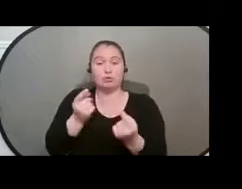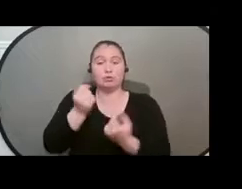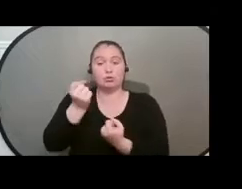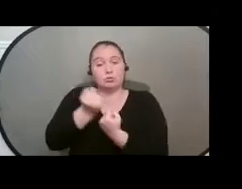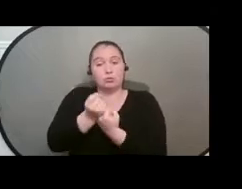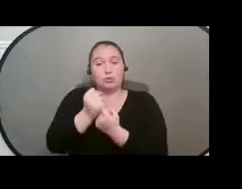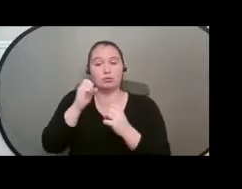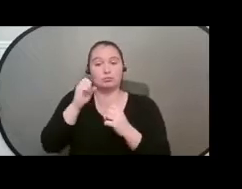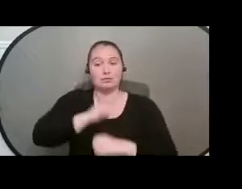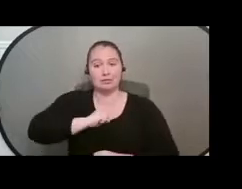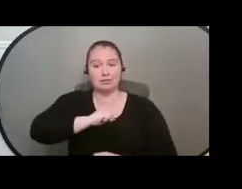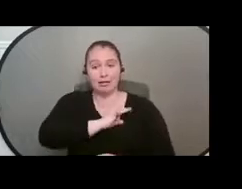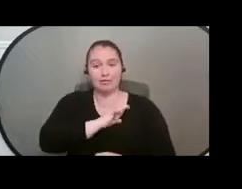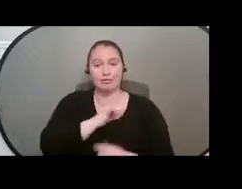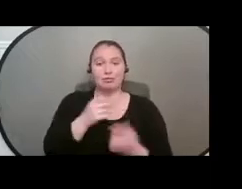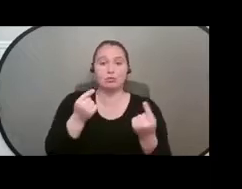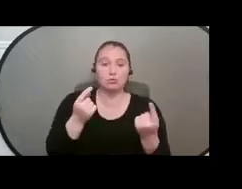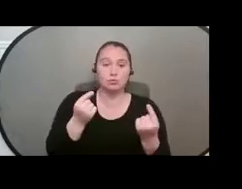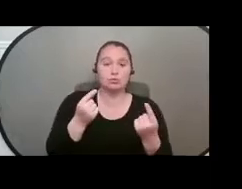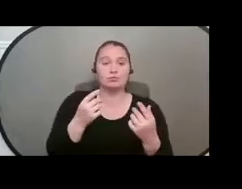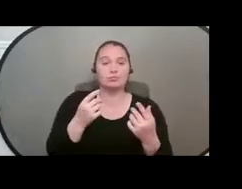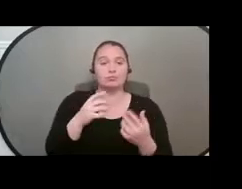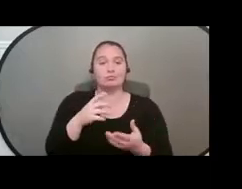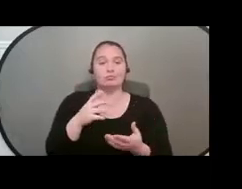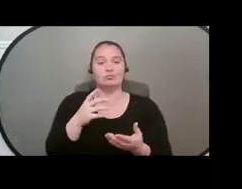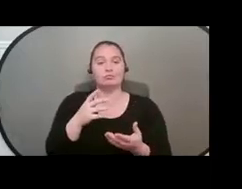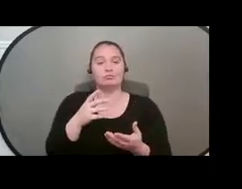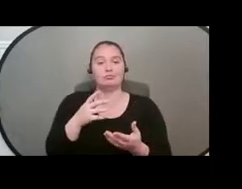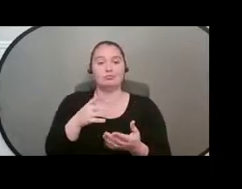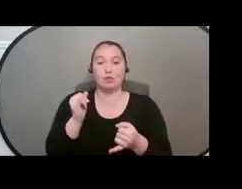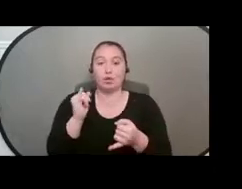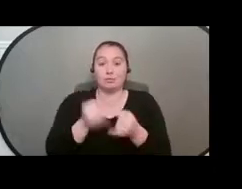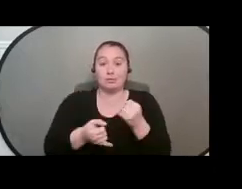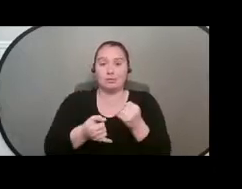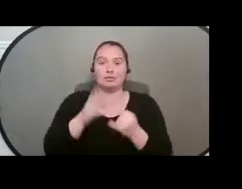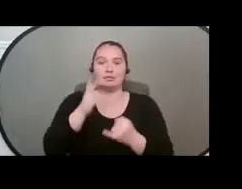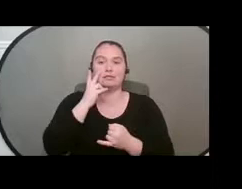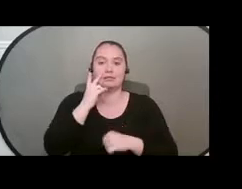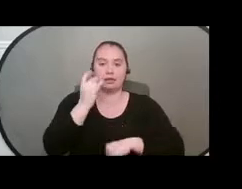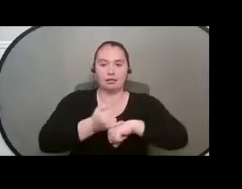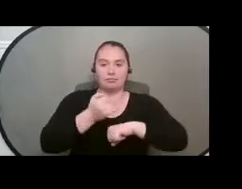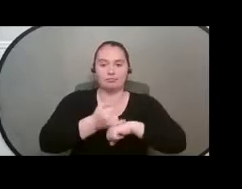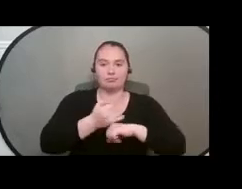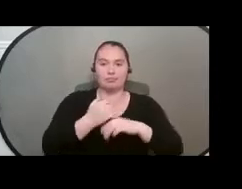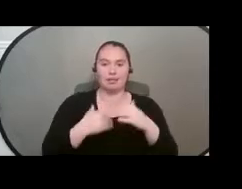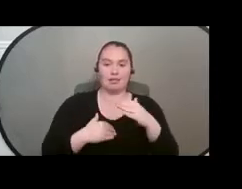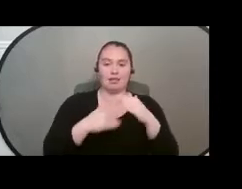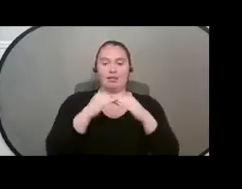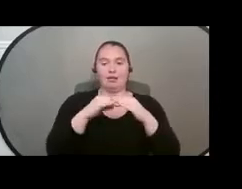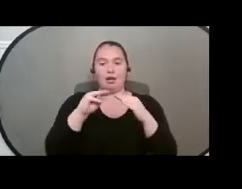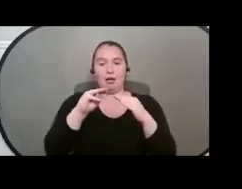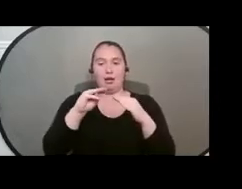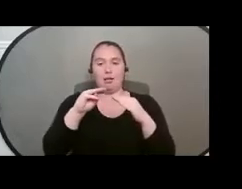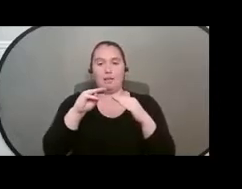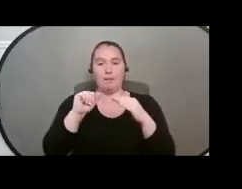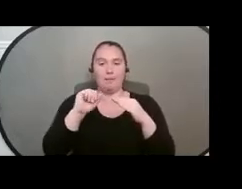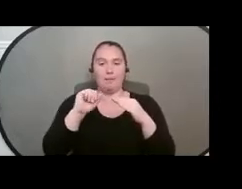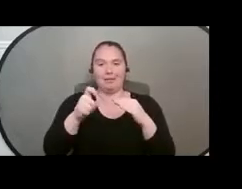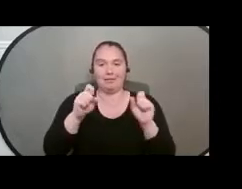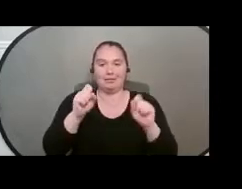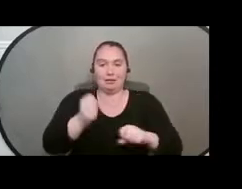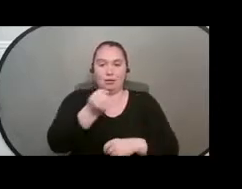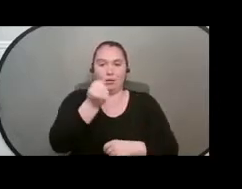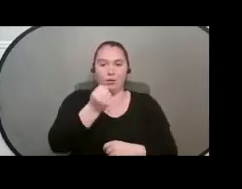operational efficiencies, and ultimately align the campuses and capacities with the projections over the 10-year need